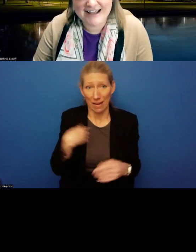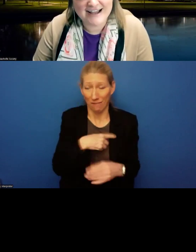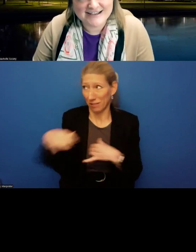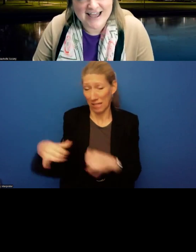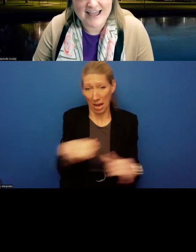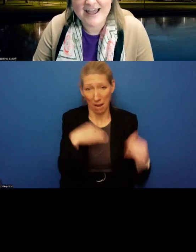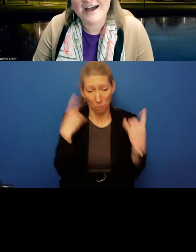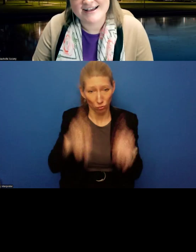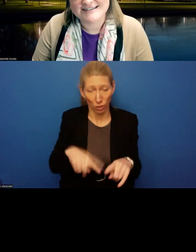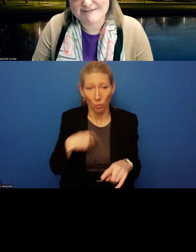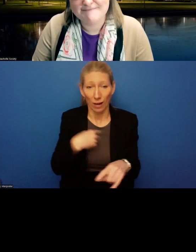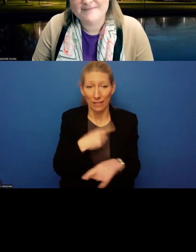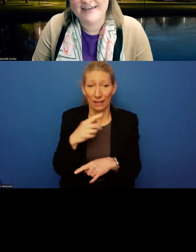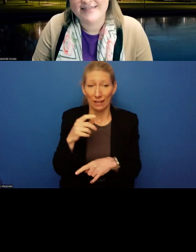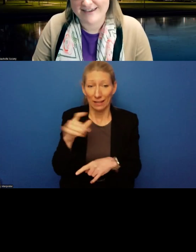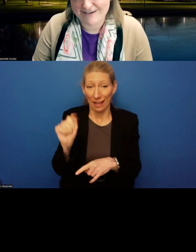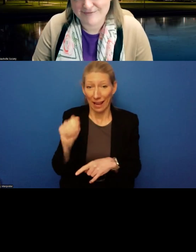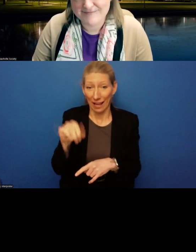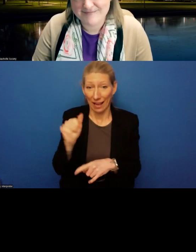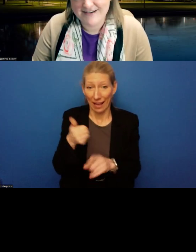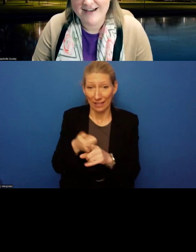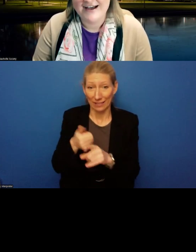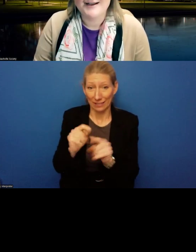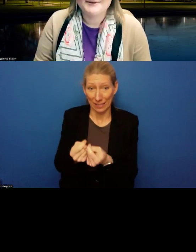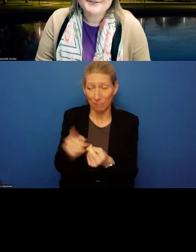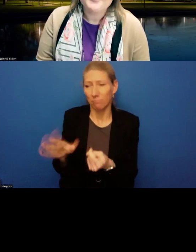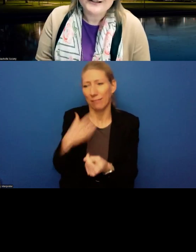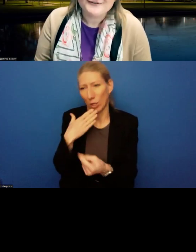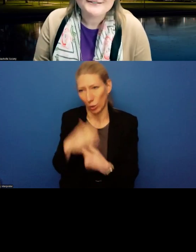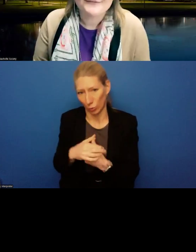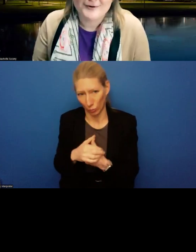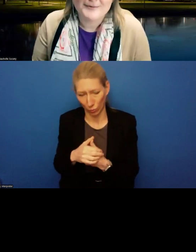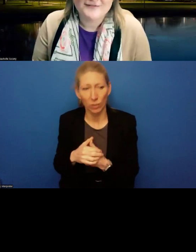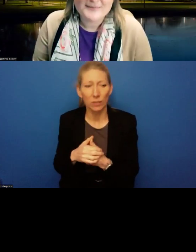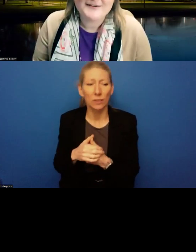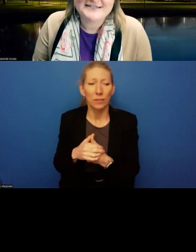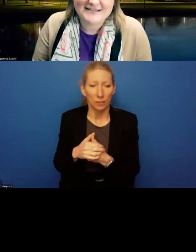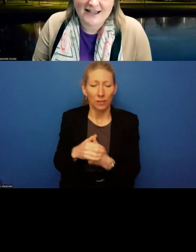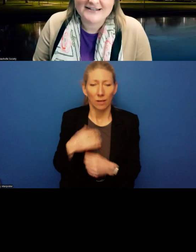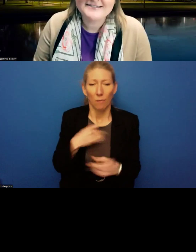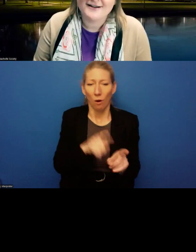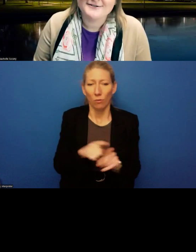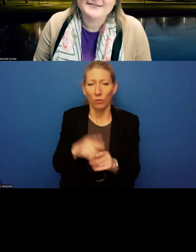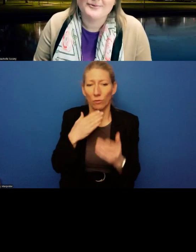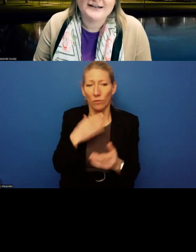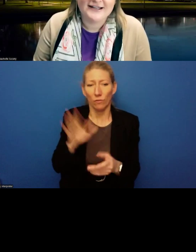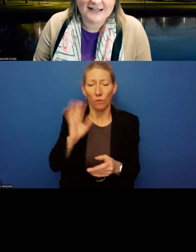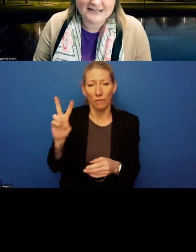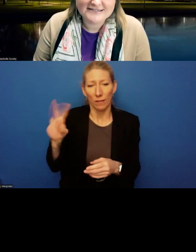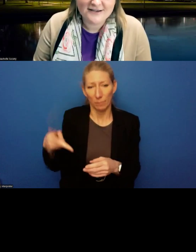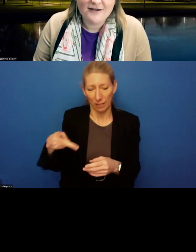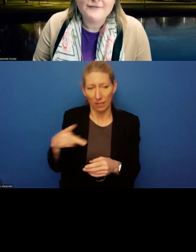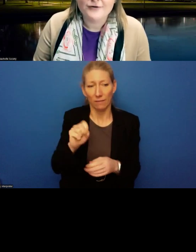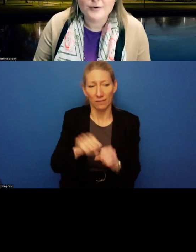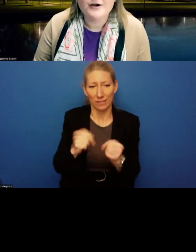say to the AIA team, thank you. I'm also grateful to former VP of Societies, Dr. Sabrina